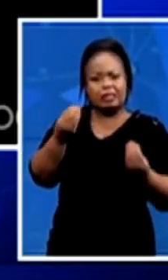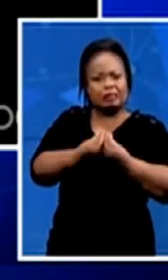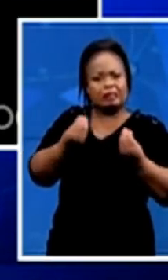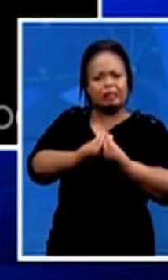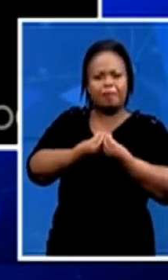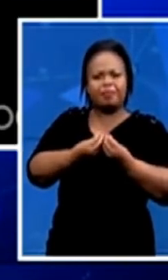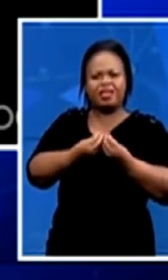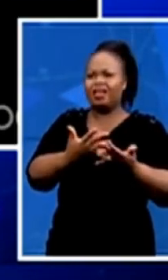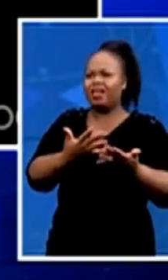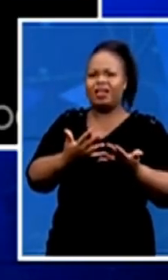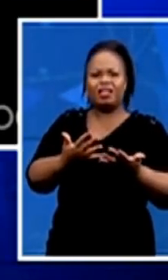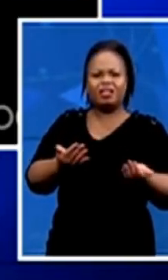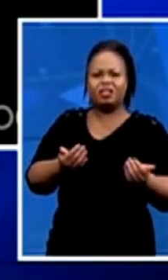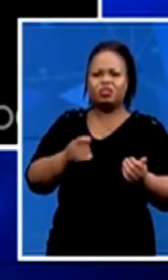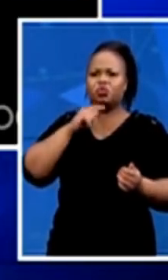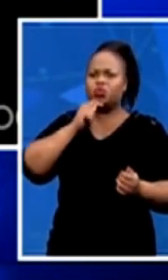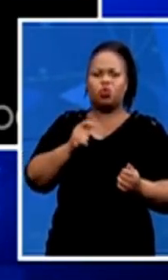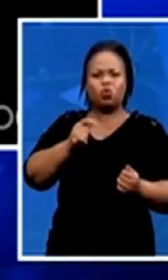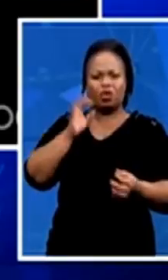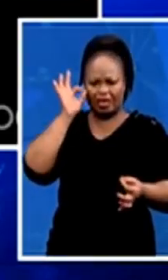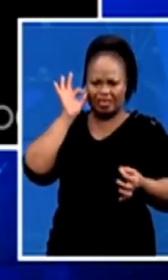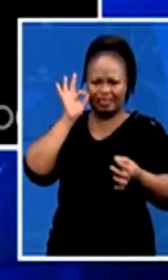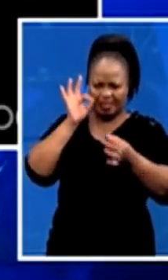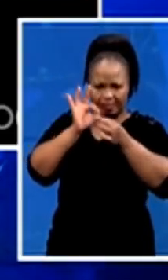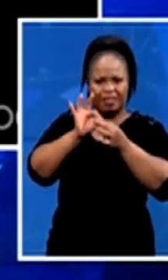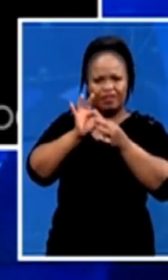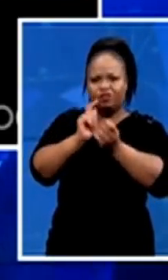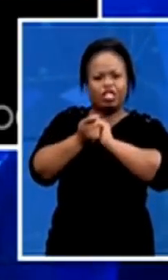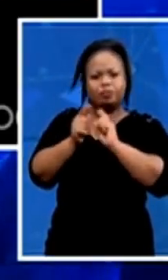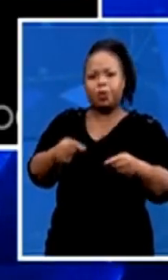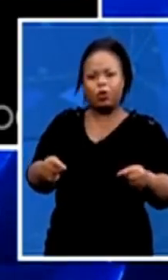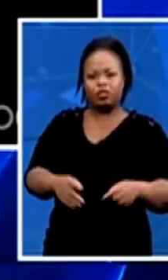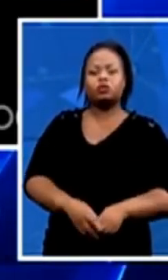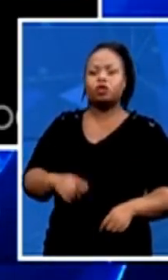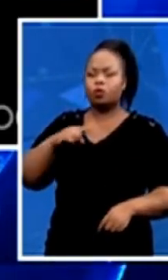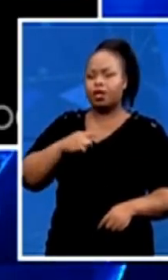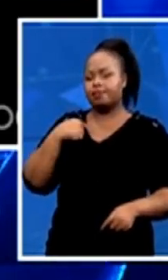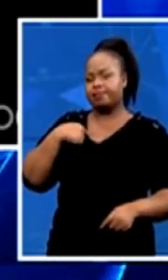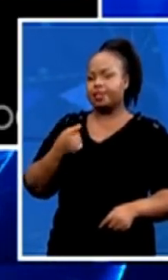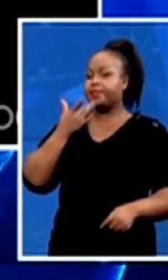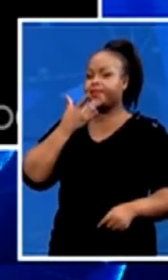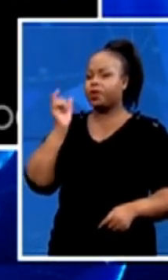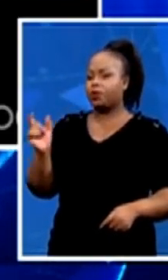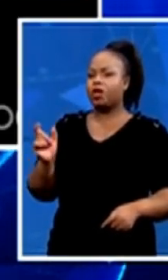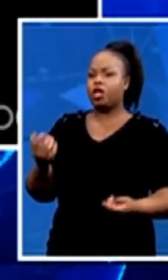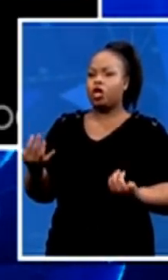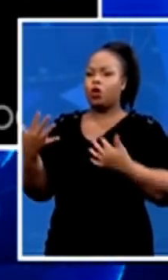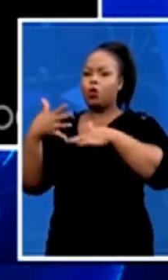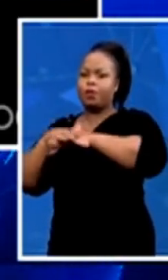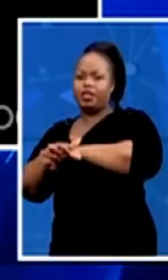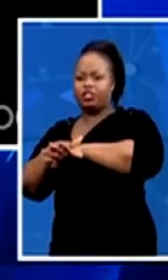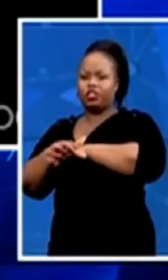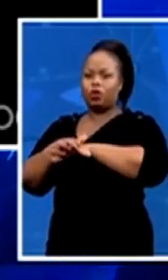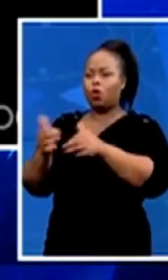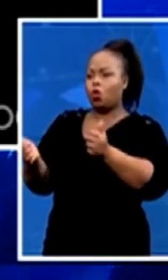of certain things. That's why I prefer the word combination or the dual nature, because it's very confusing,